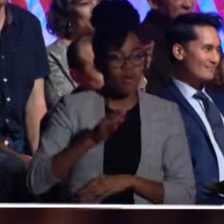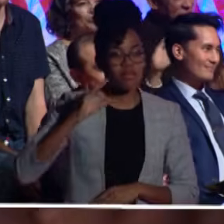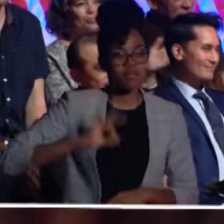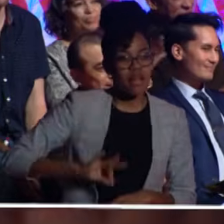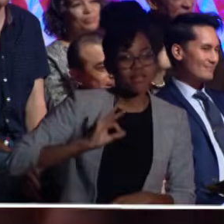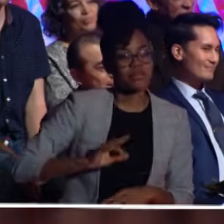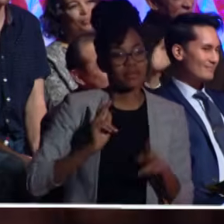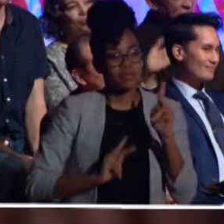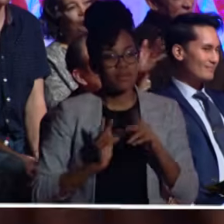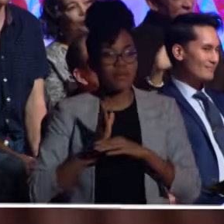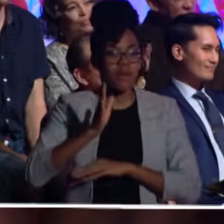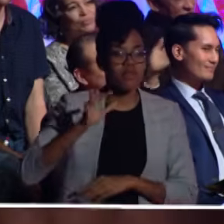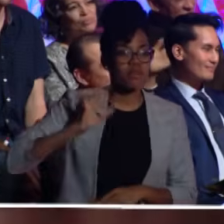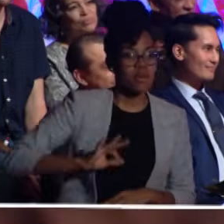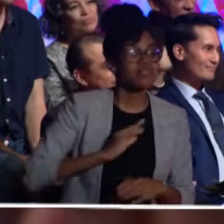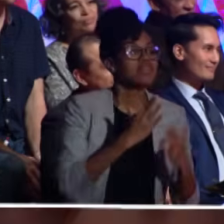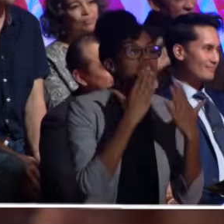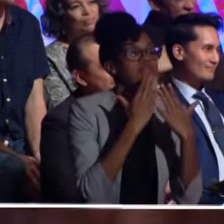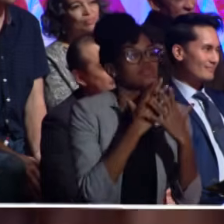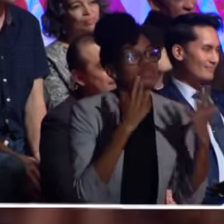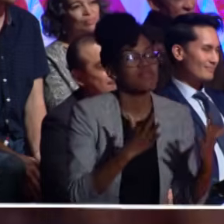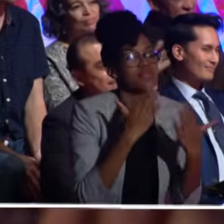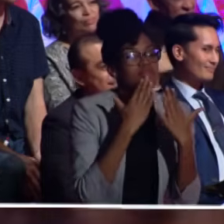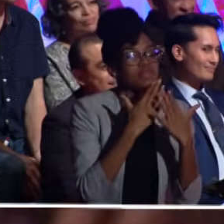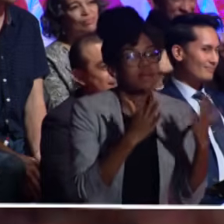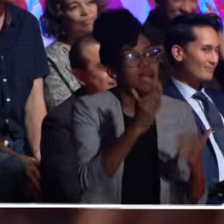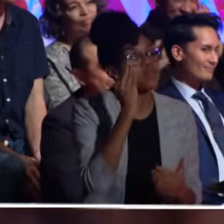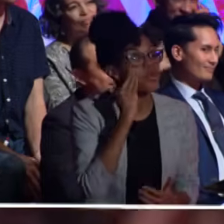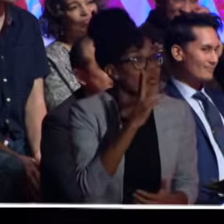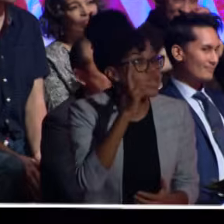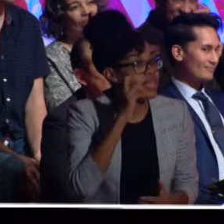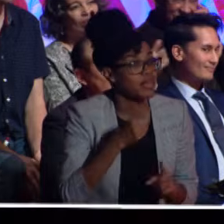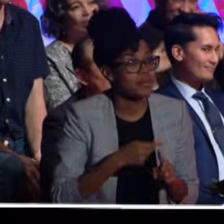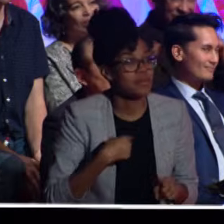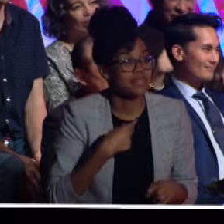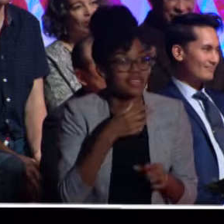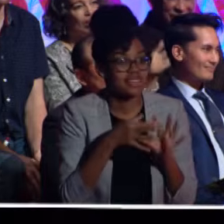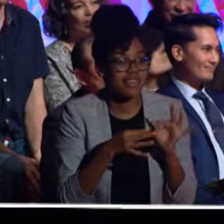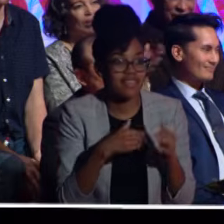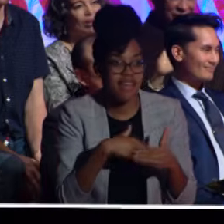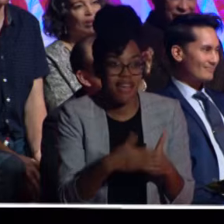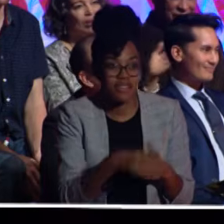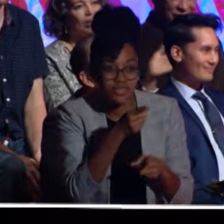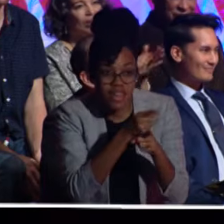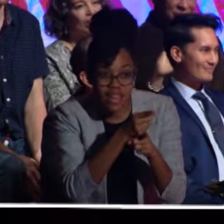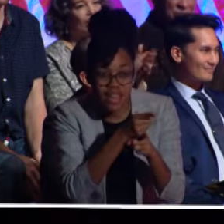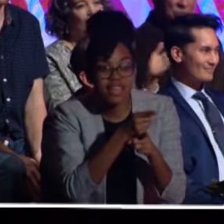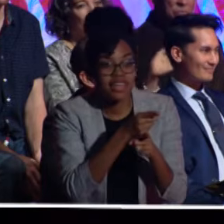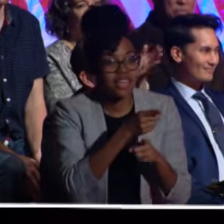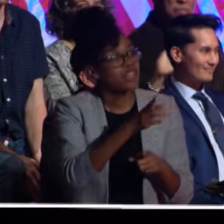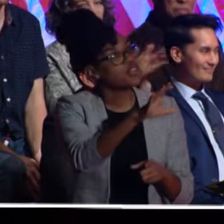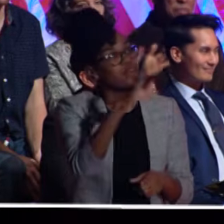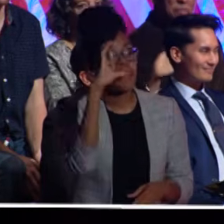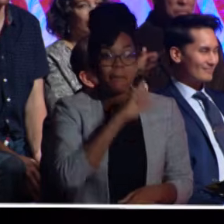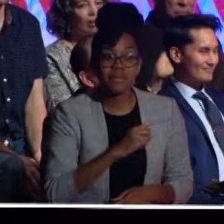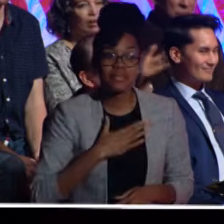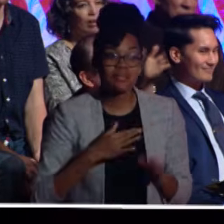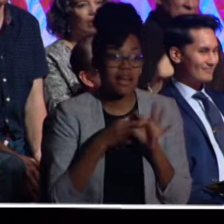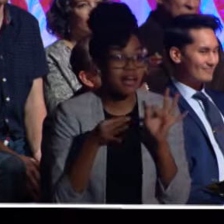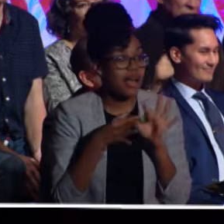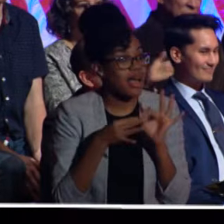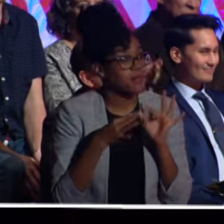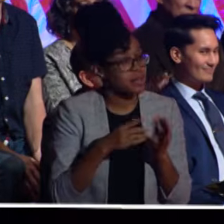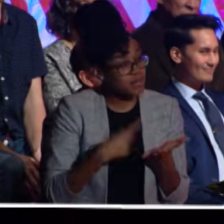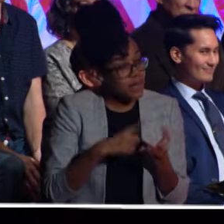Thank you for coming, but I know you want to hear what's coming next. You're going to miss a wonderful affordable